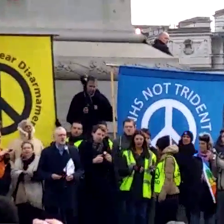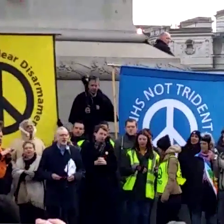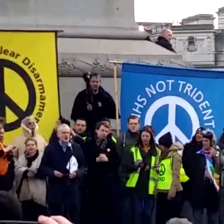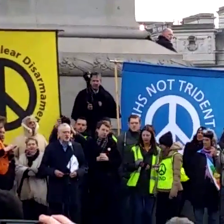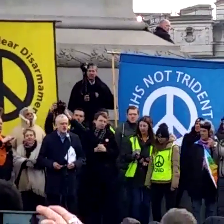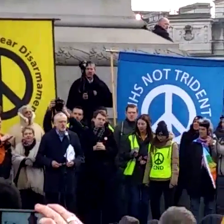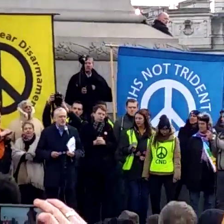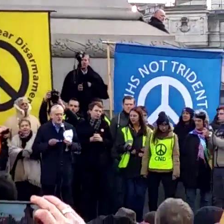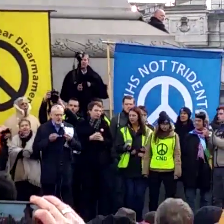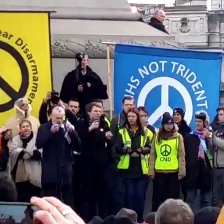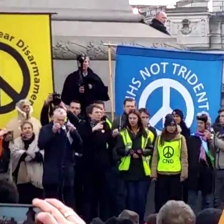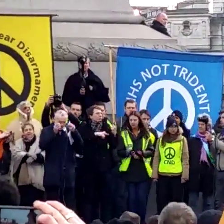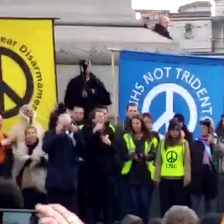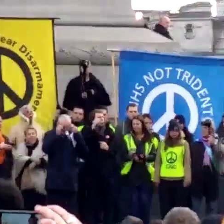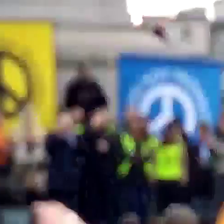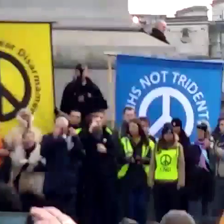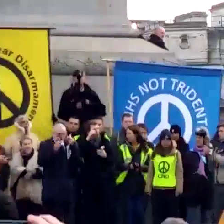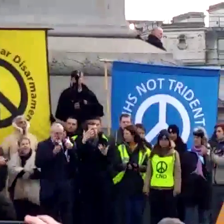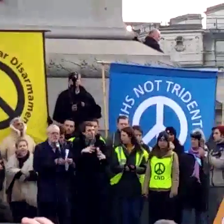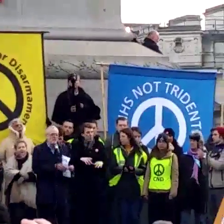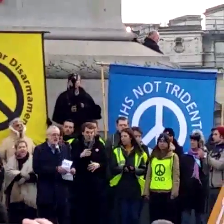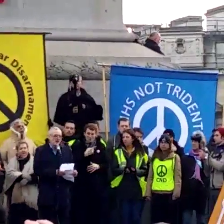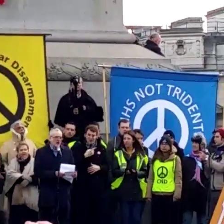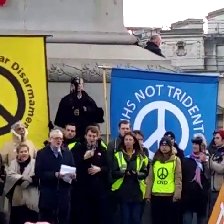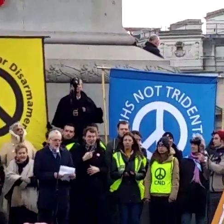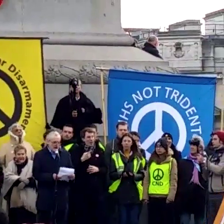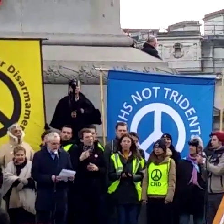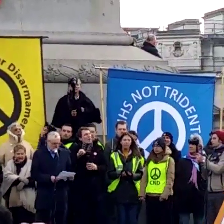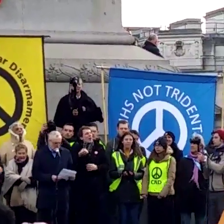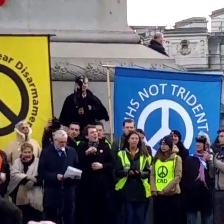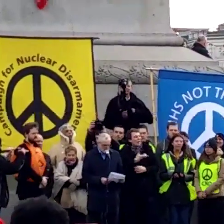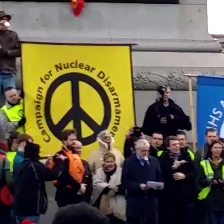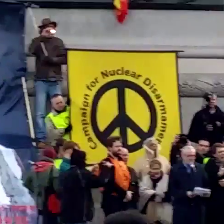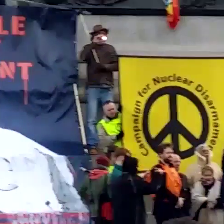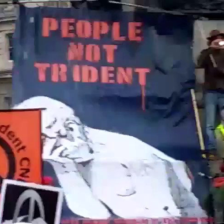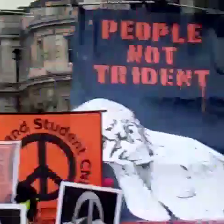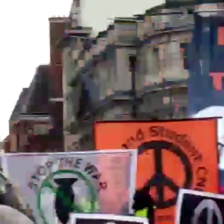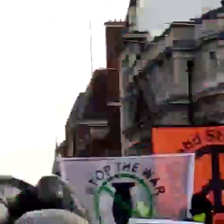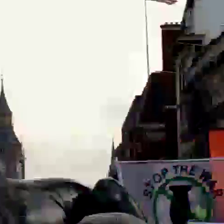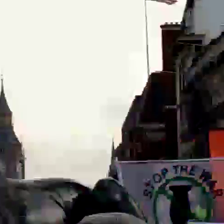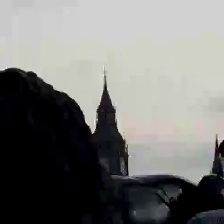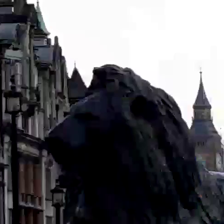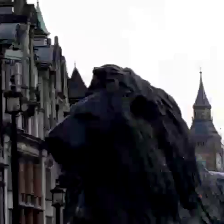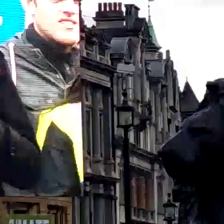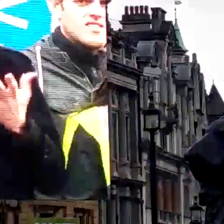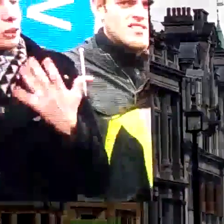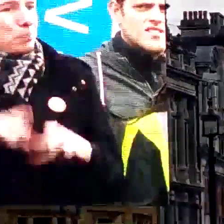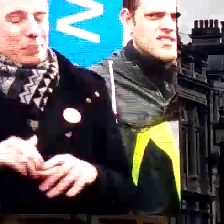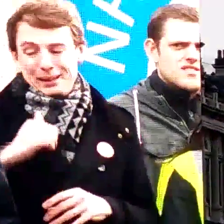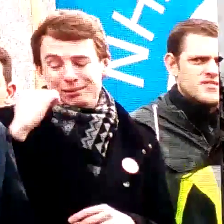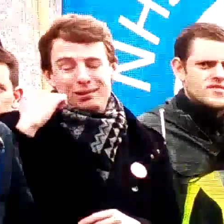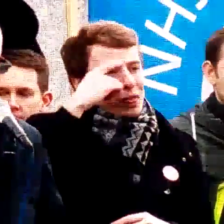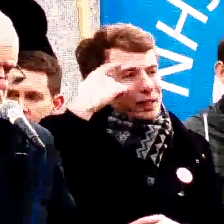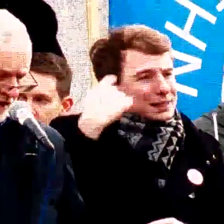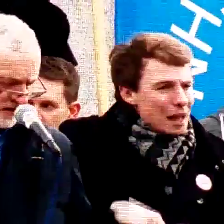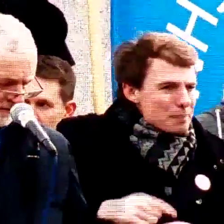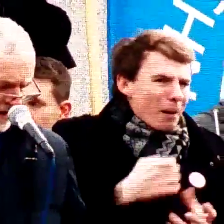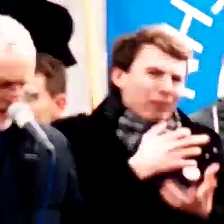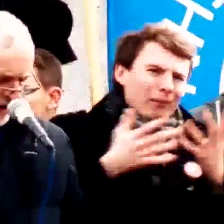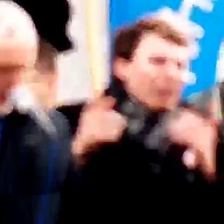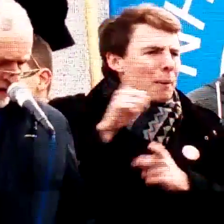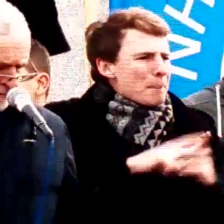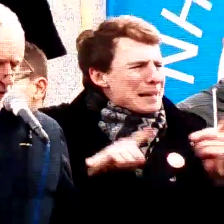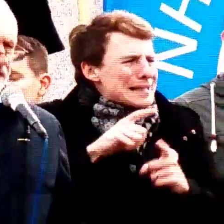I stood for election, the leader of the Labour Party, in a dramatic summer of meetings and